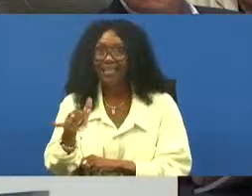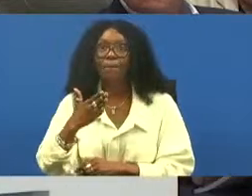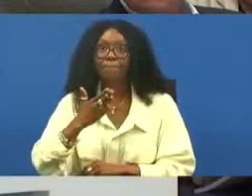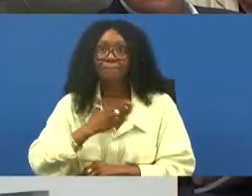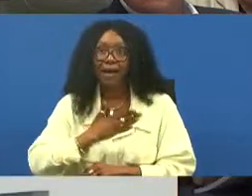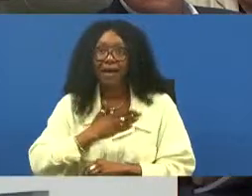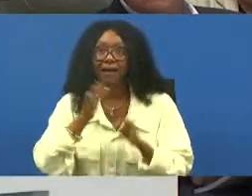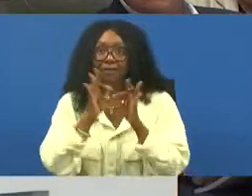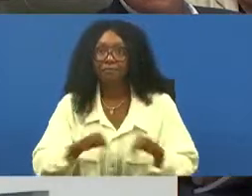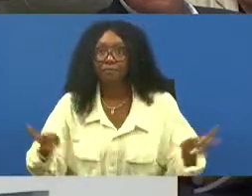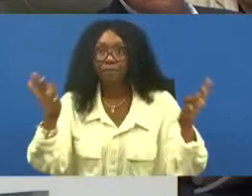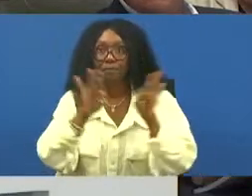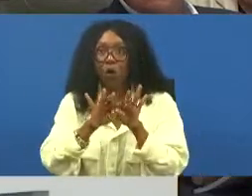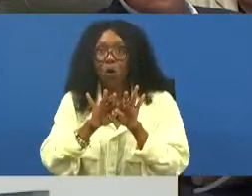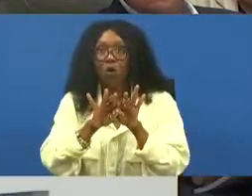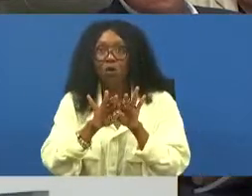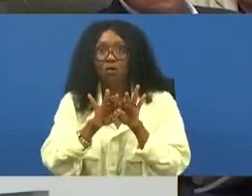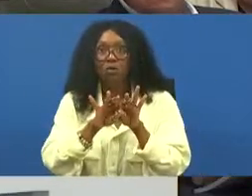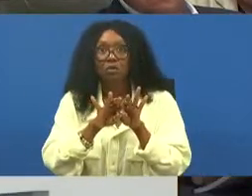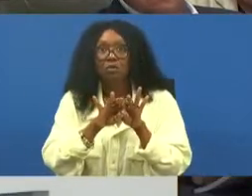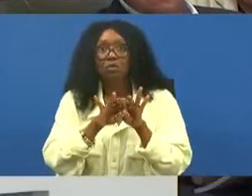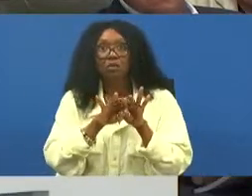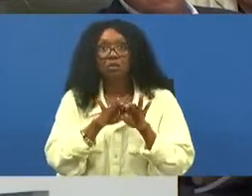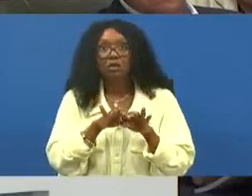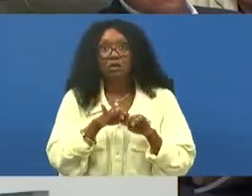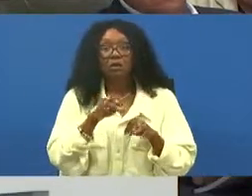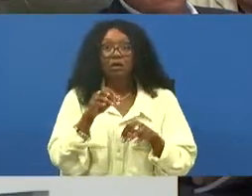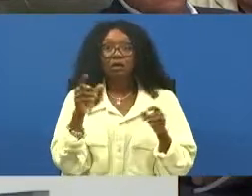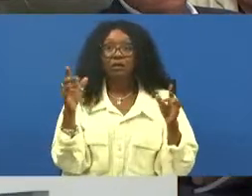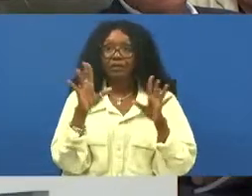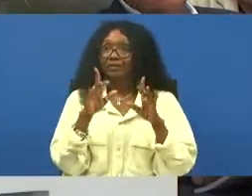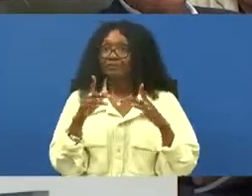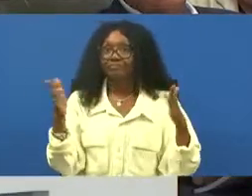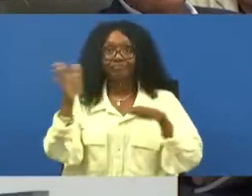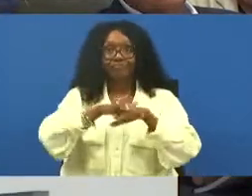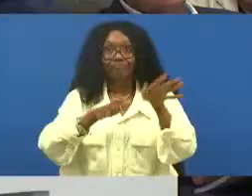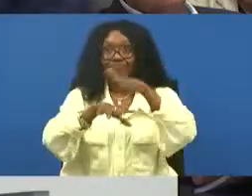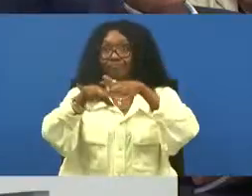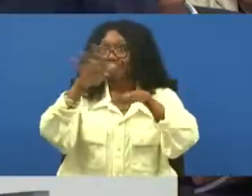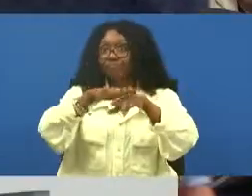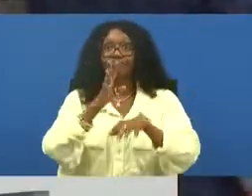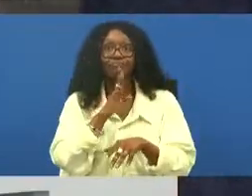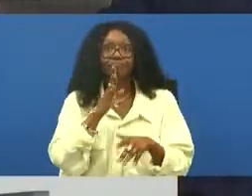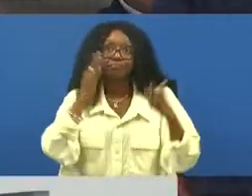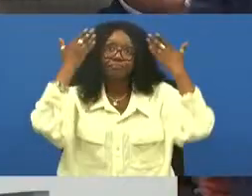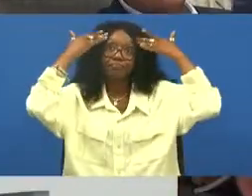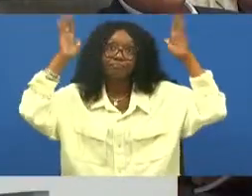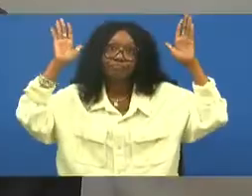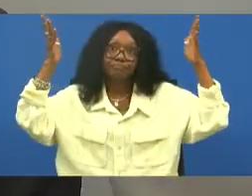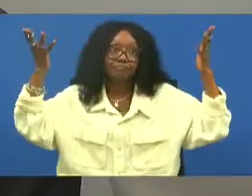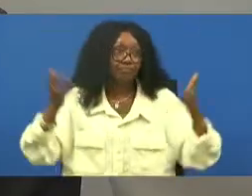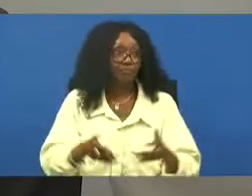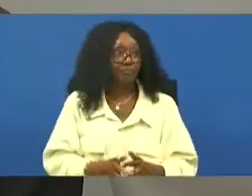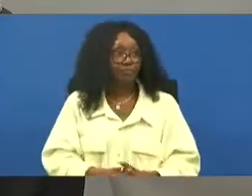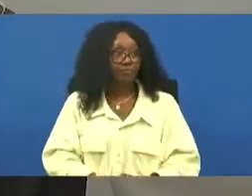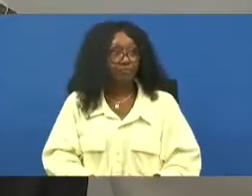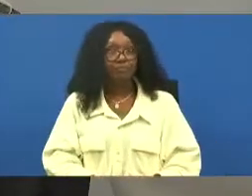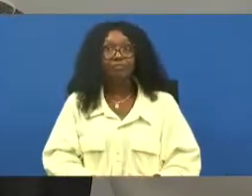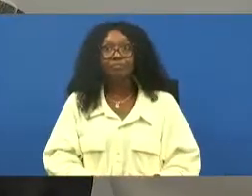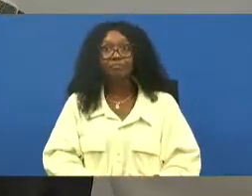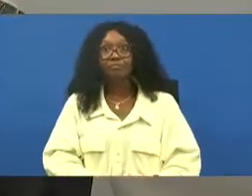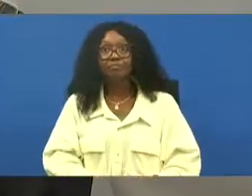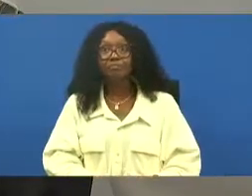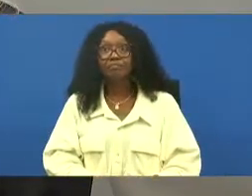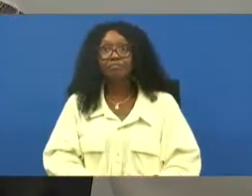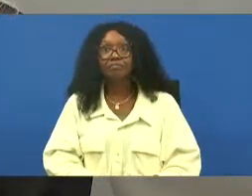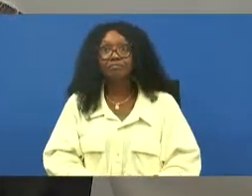priority. Apparently, that is not yours. It's not your time. Councilman, it's not your time. No, I sir. got it. I No, will sir. remove the word ethical and say conflict of Councilman,